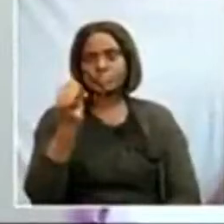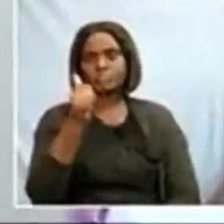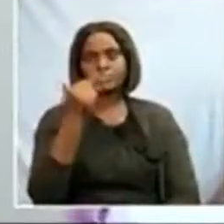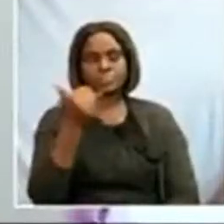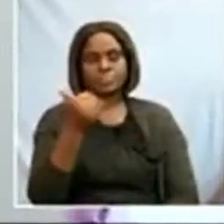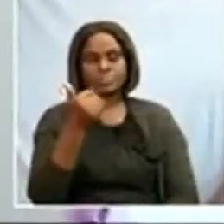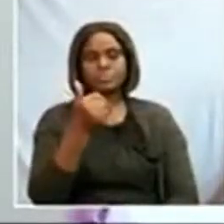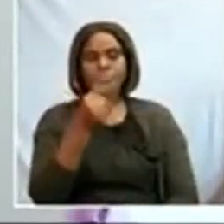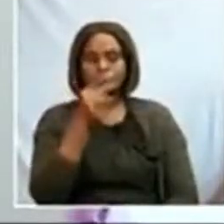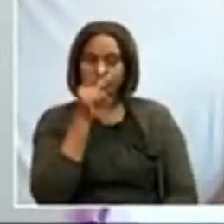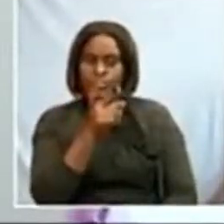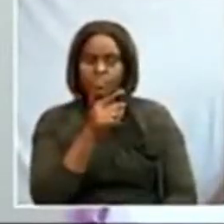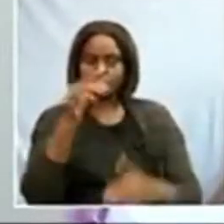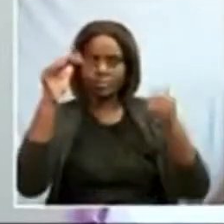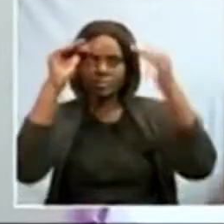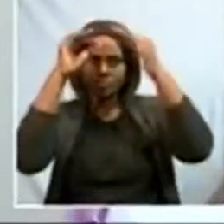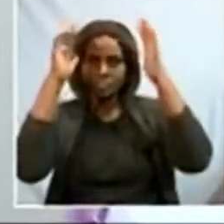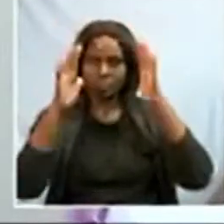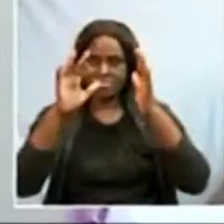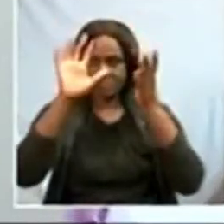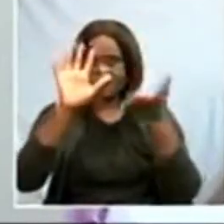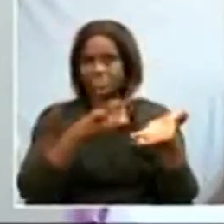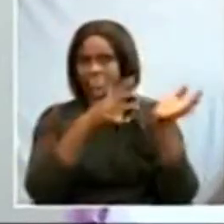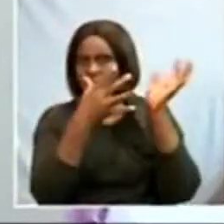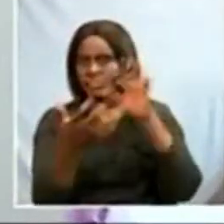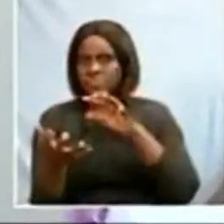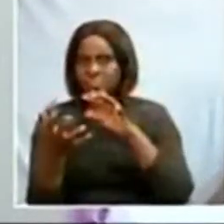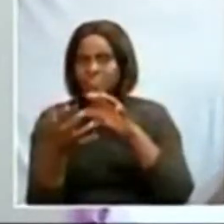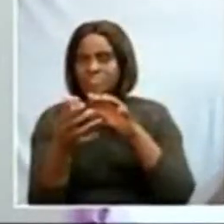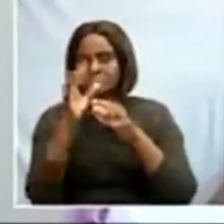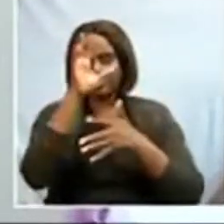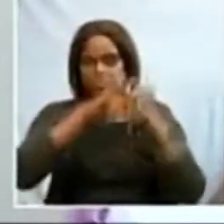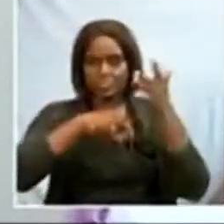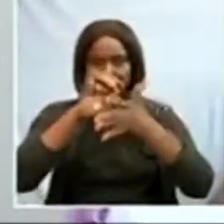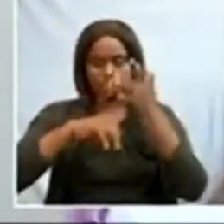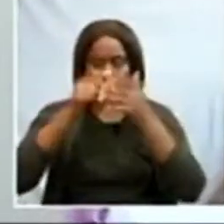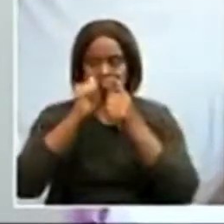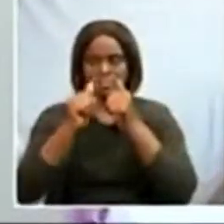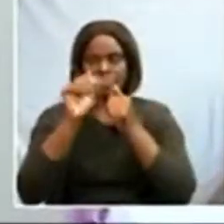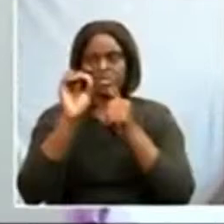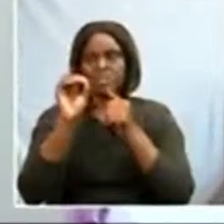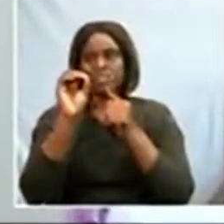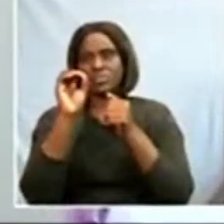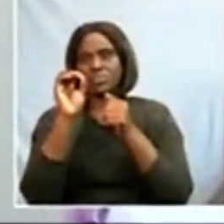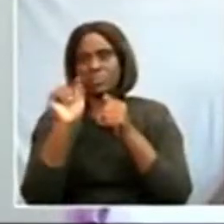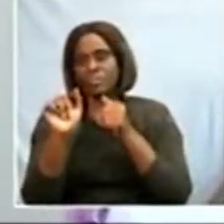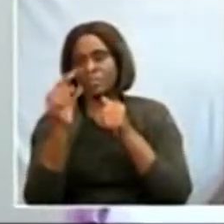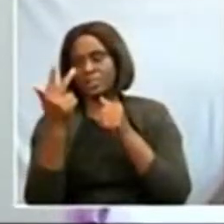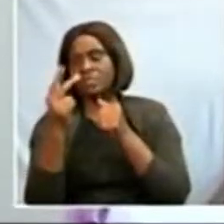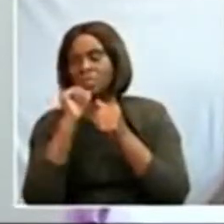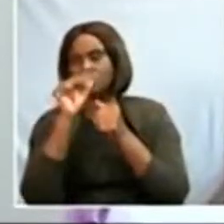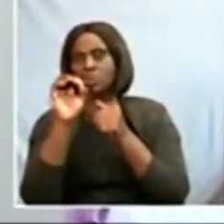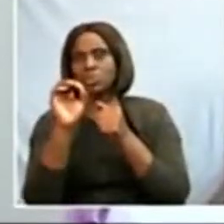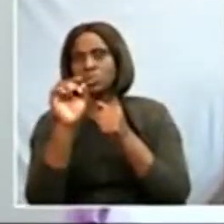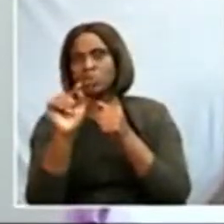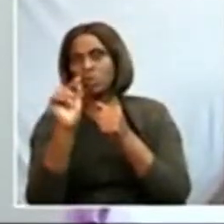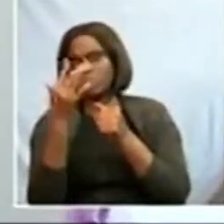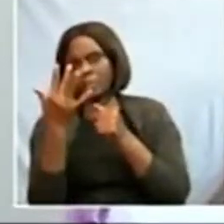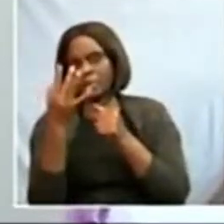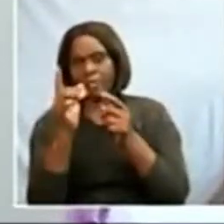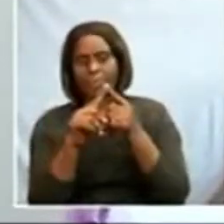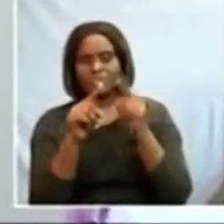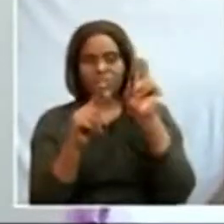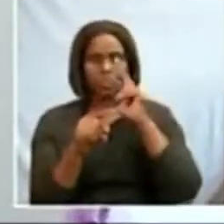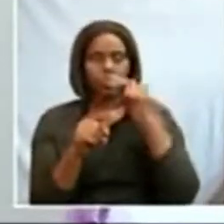down the roof because they used 0.3 instead of 0.5. But